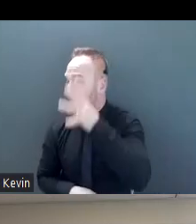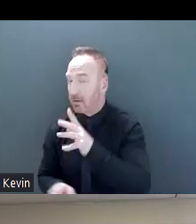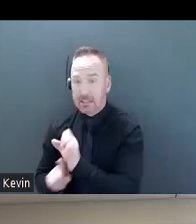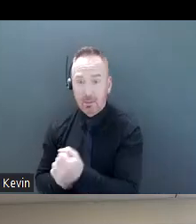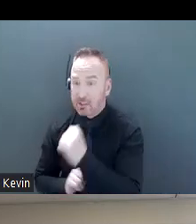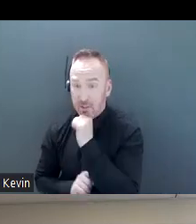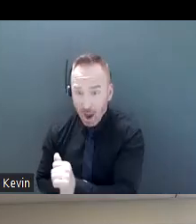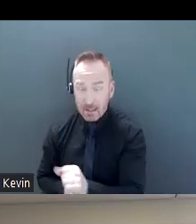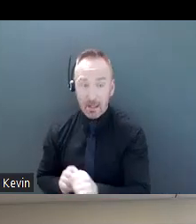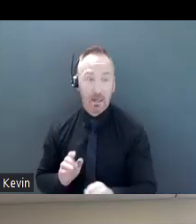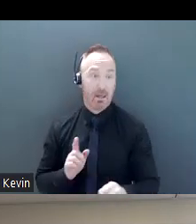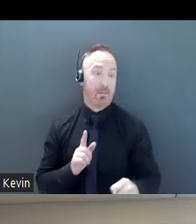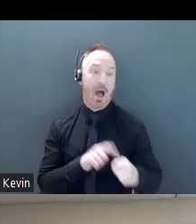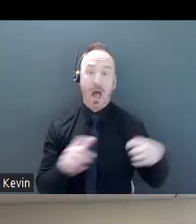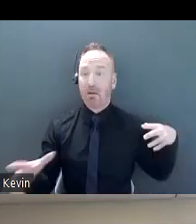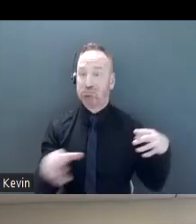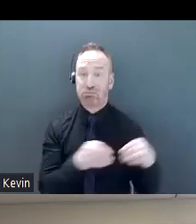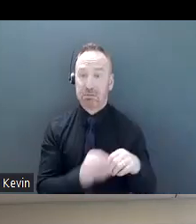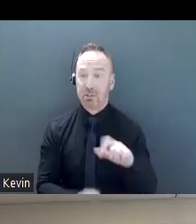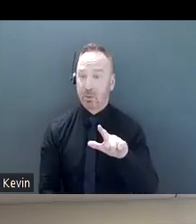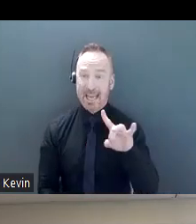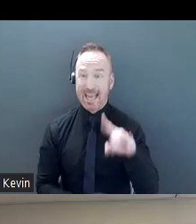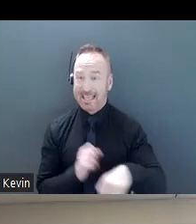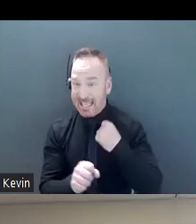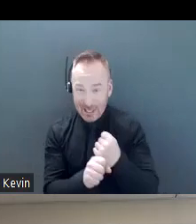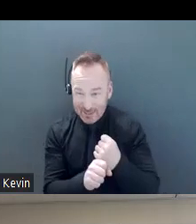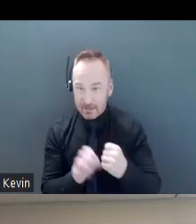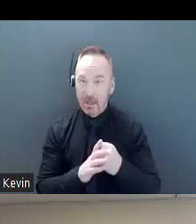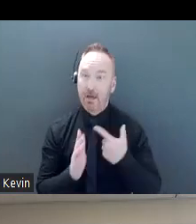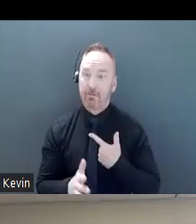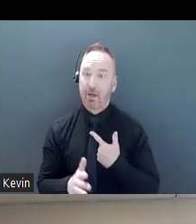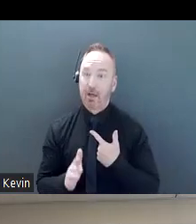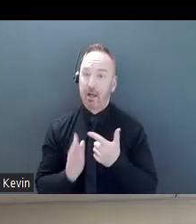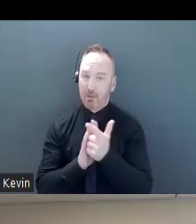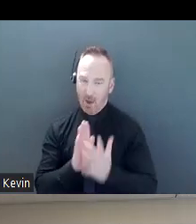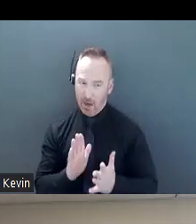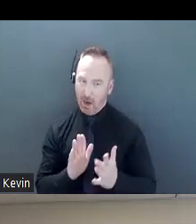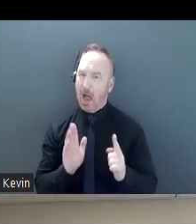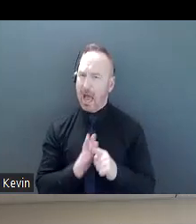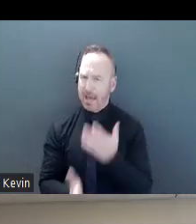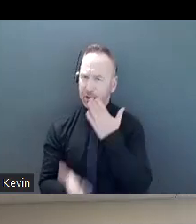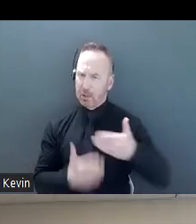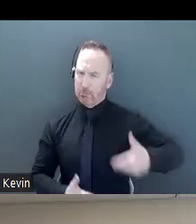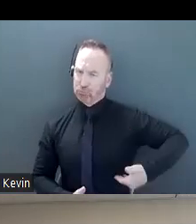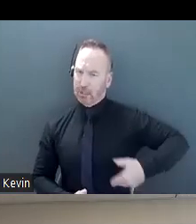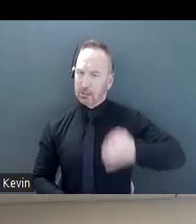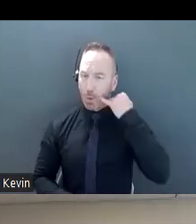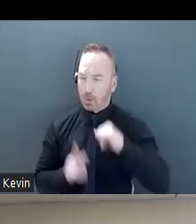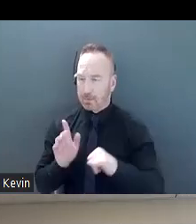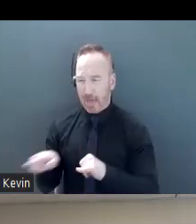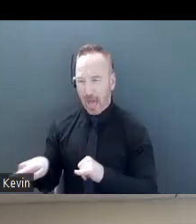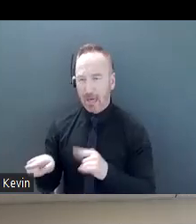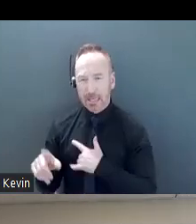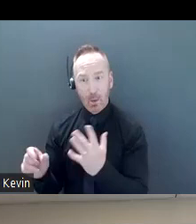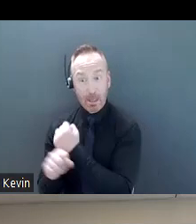for 28 years now. And that means I have a good feel when I see a case, when I think it's a winning case or a losing case. And there isn't necessarily